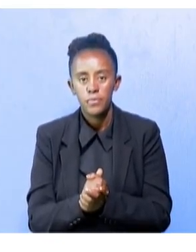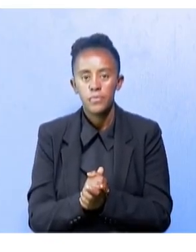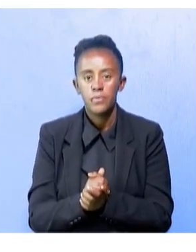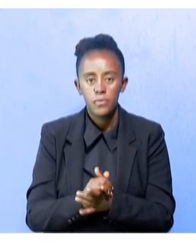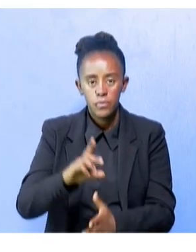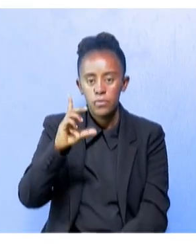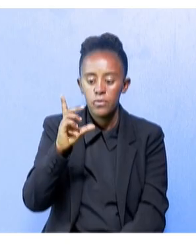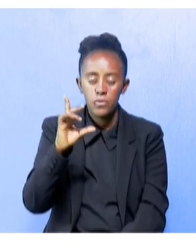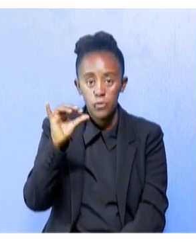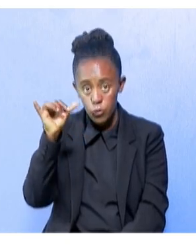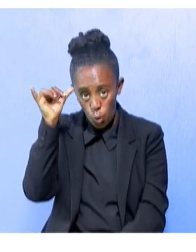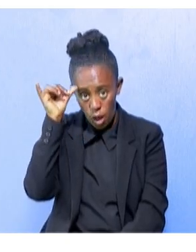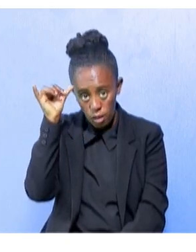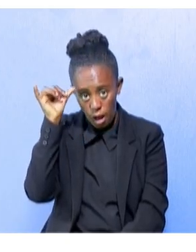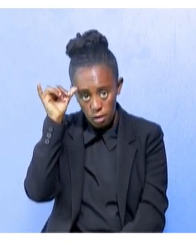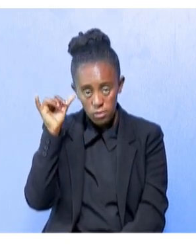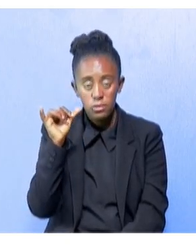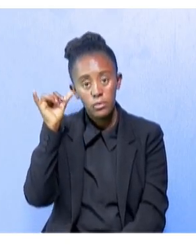Jonathan